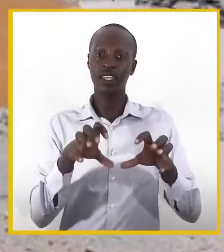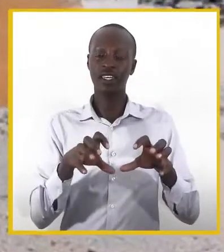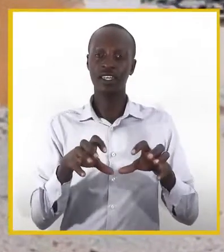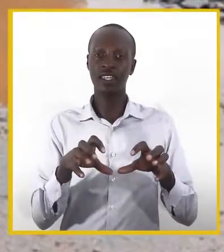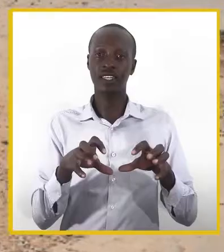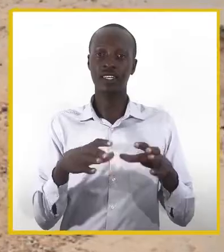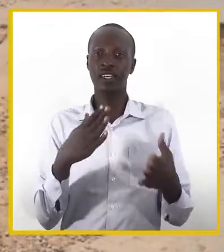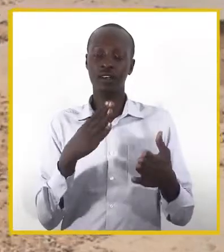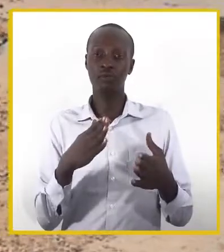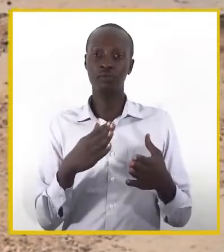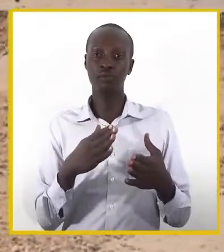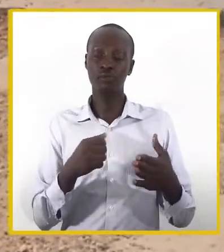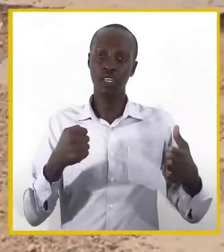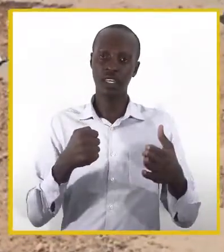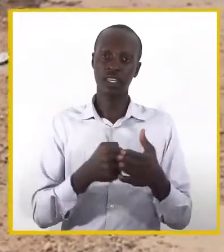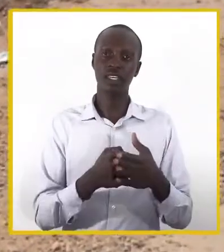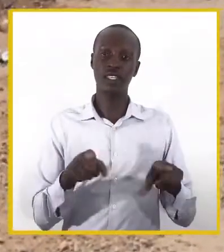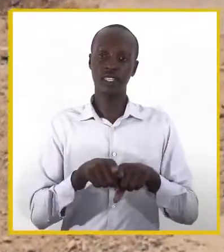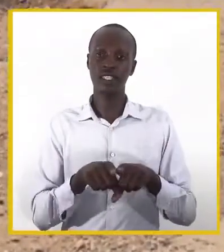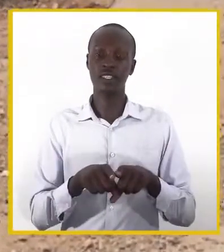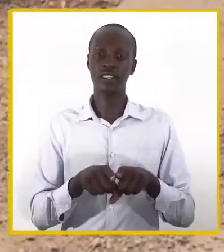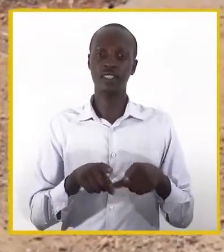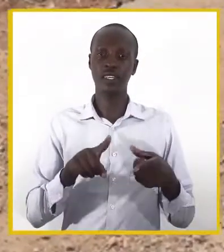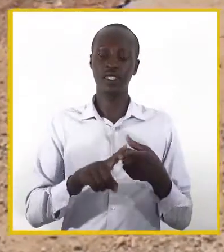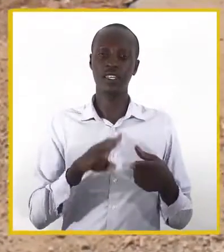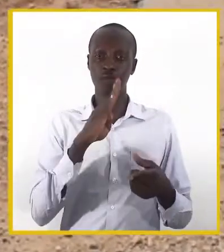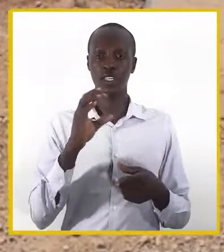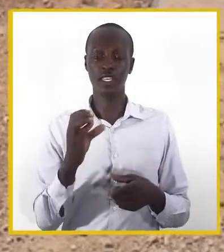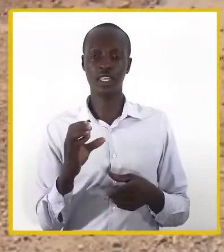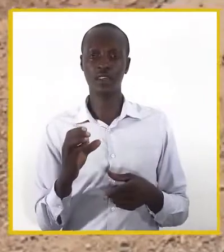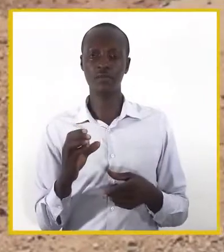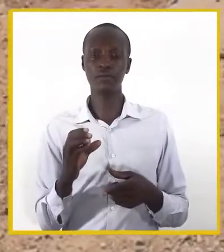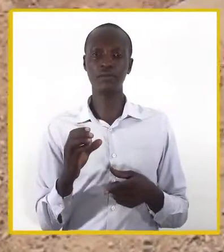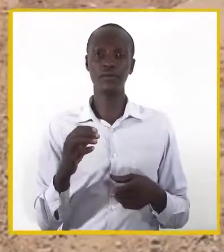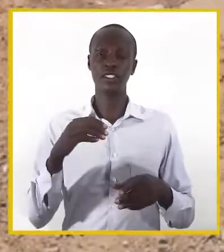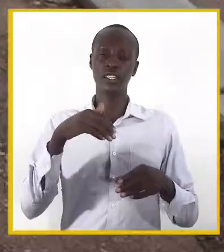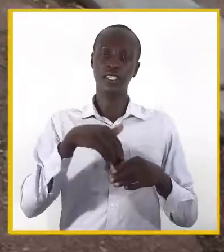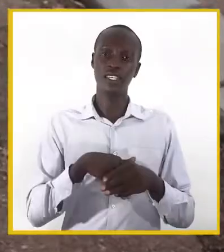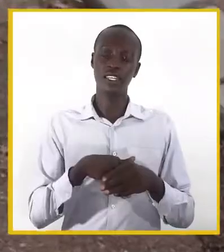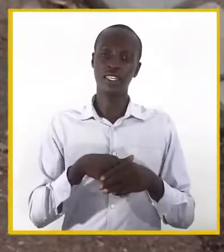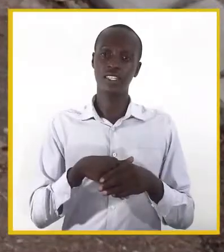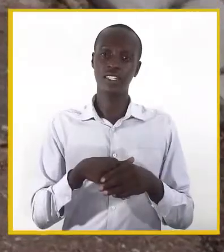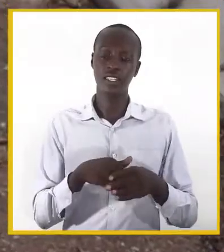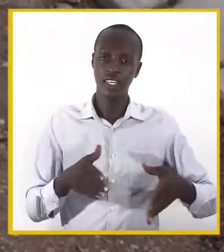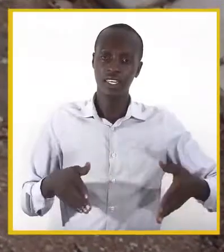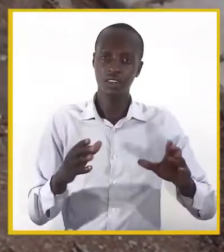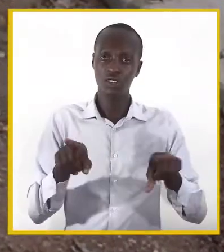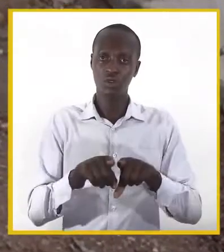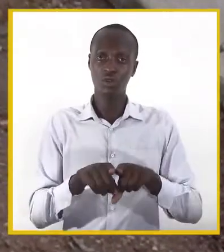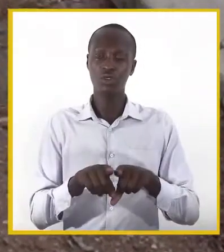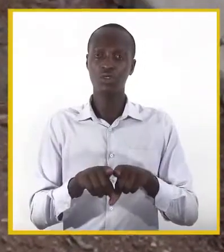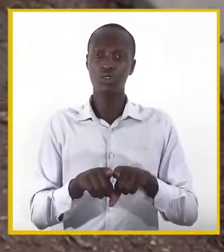at risk of being involved in accidents. So drivers, let's exercise caution. Still on our roads, we might